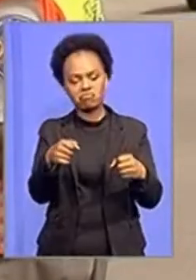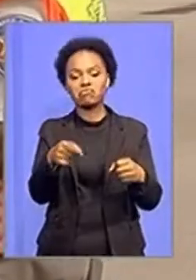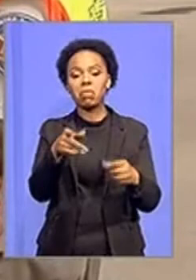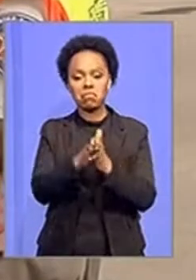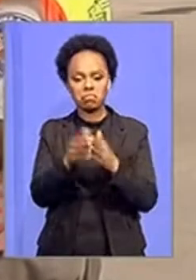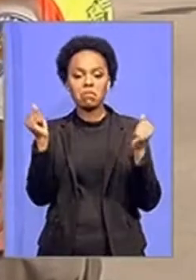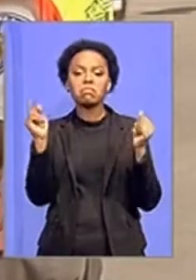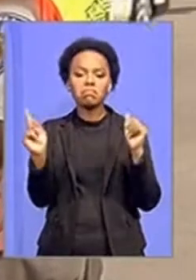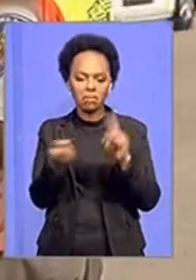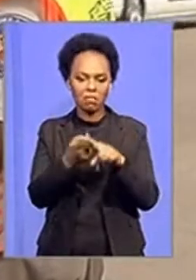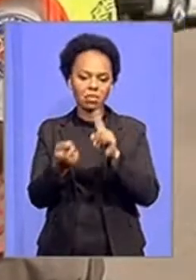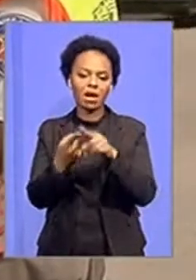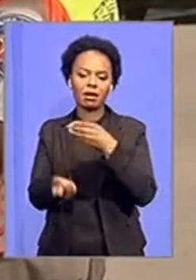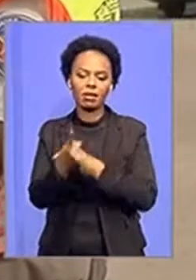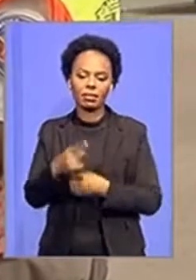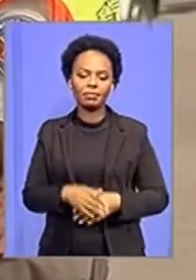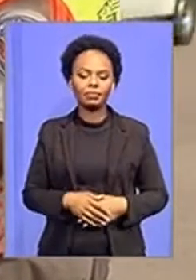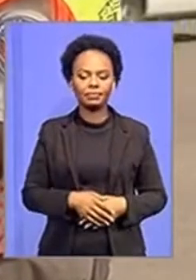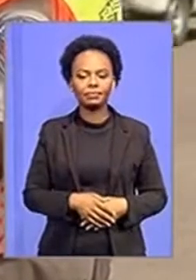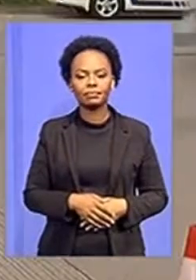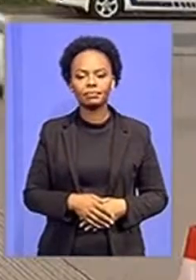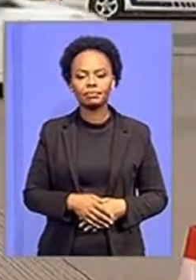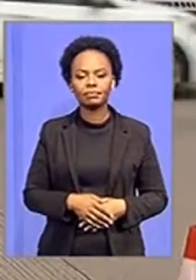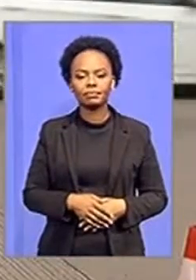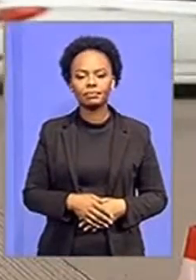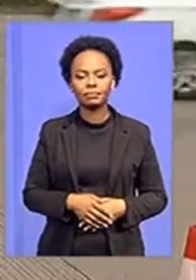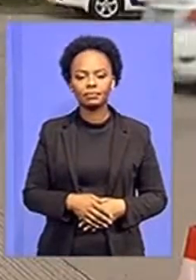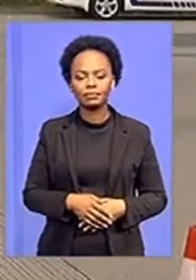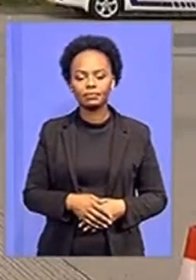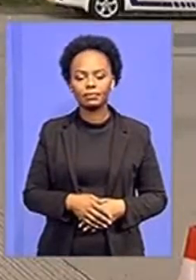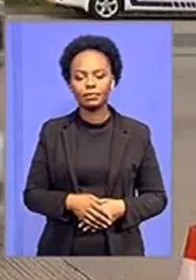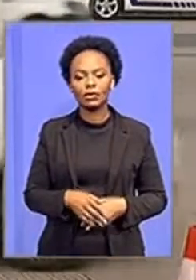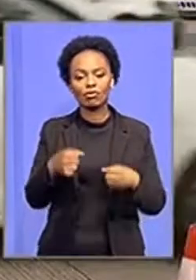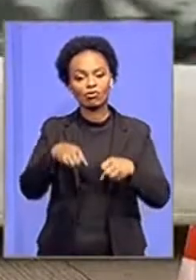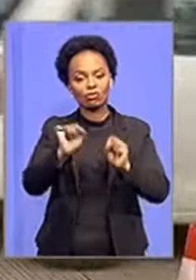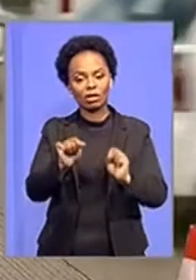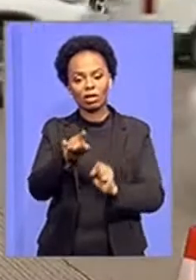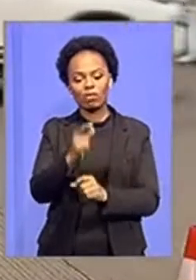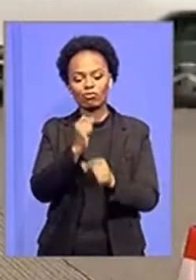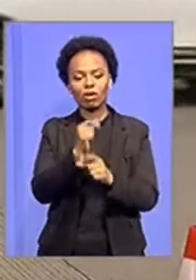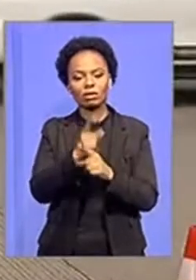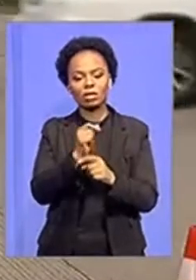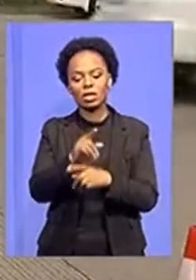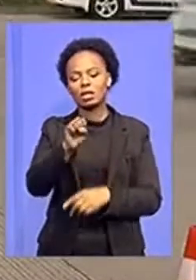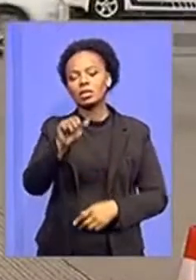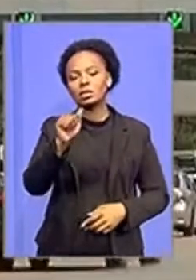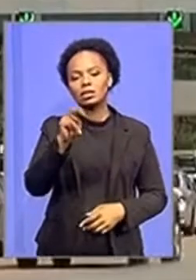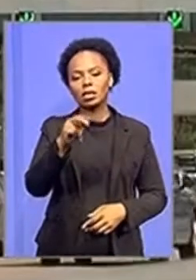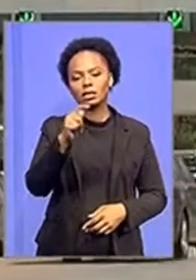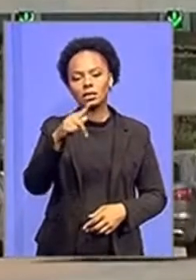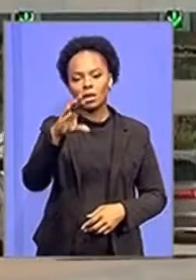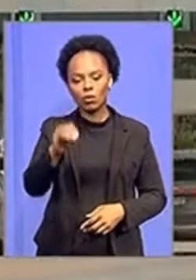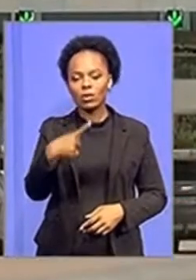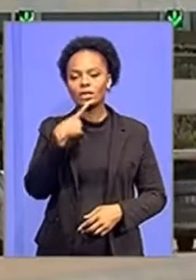37 ka profenseng mafelelong a beke ya paseka. Modulasetulo wa mokgatlo wa dithekisi wa Santaco Boyzondi o